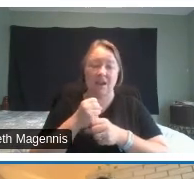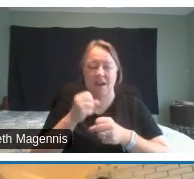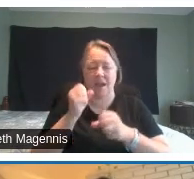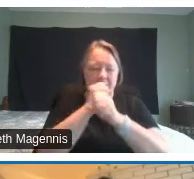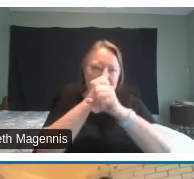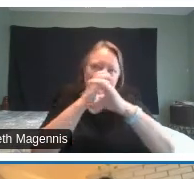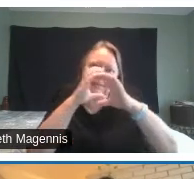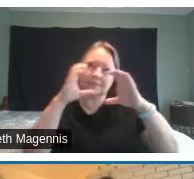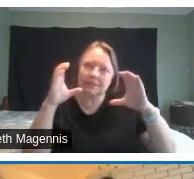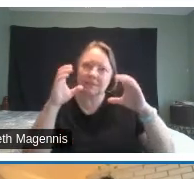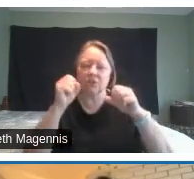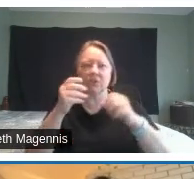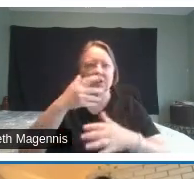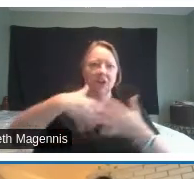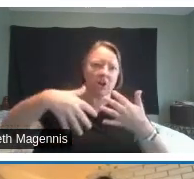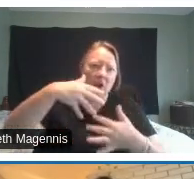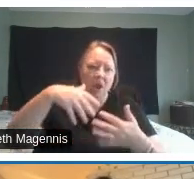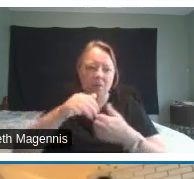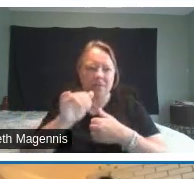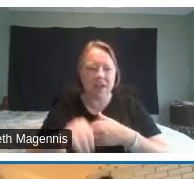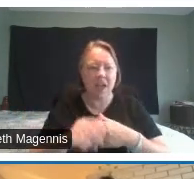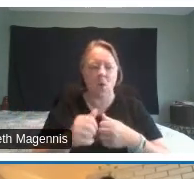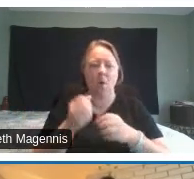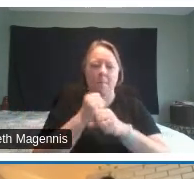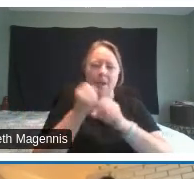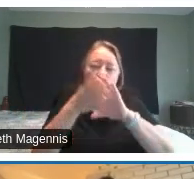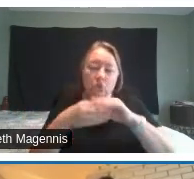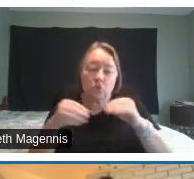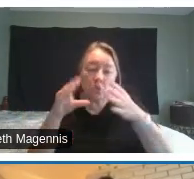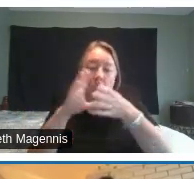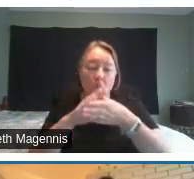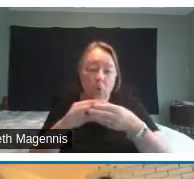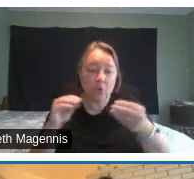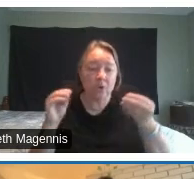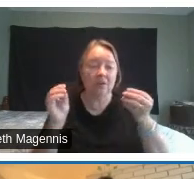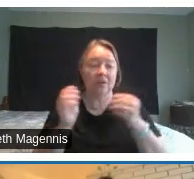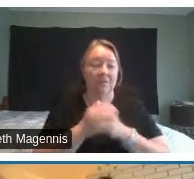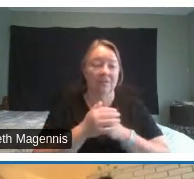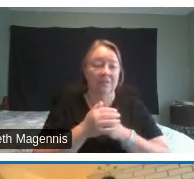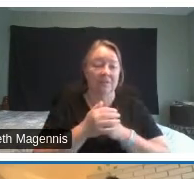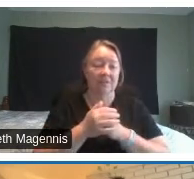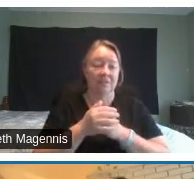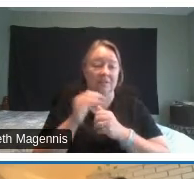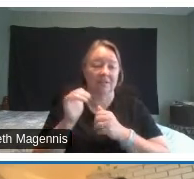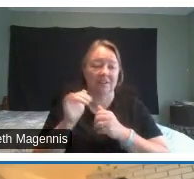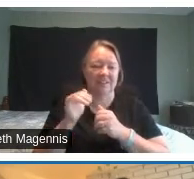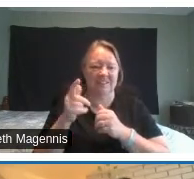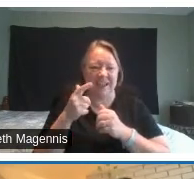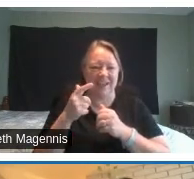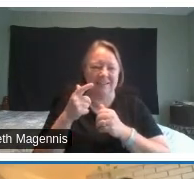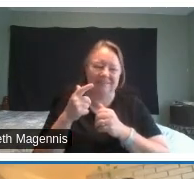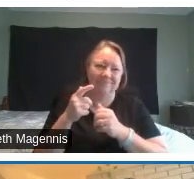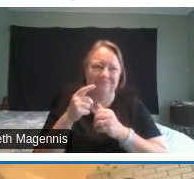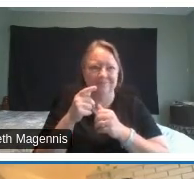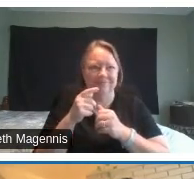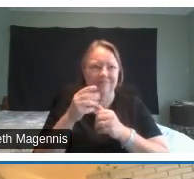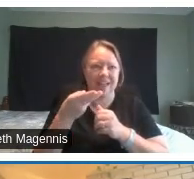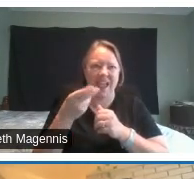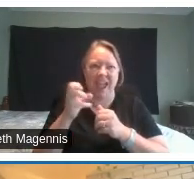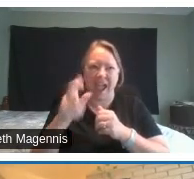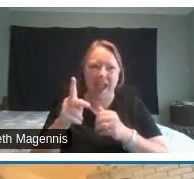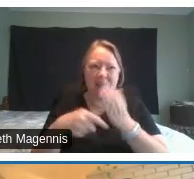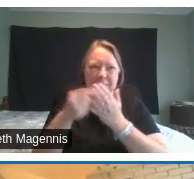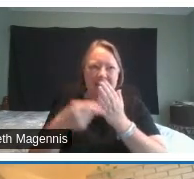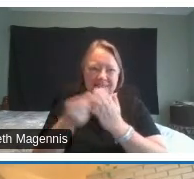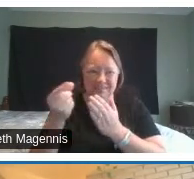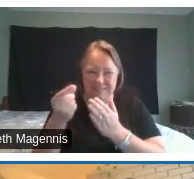scenes or stories, and I don't know, just like hacking a magazine to create like a